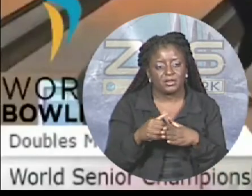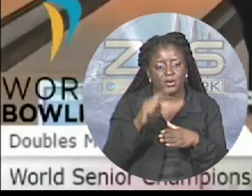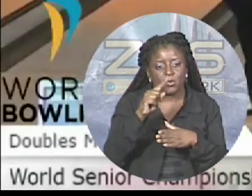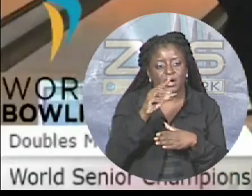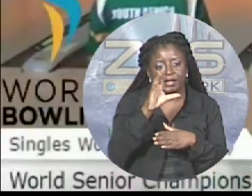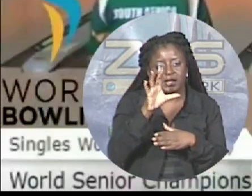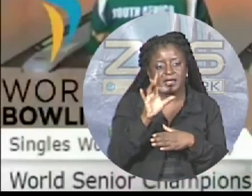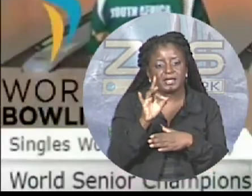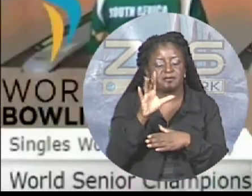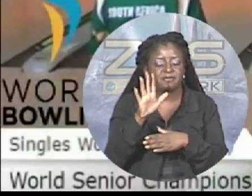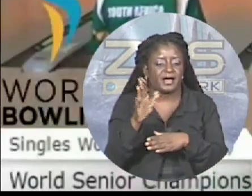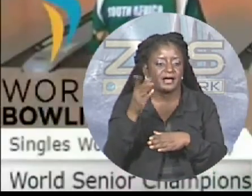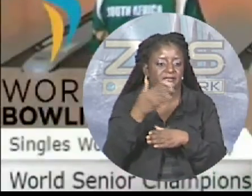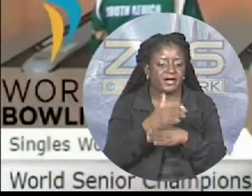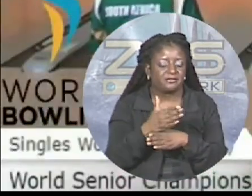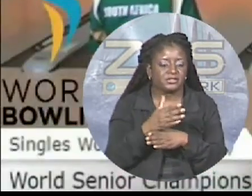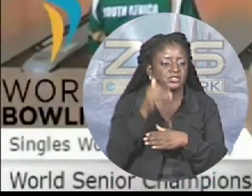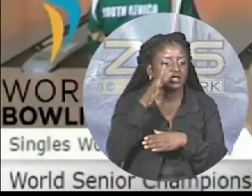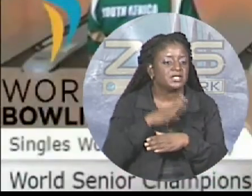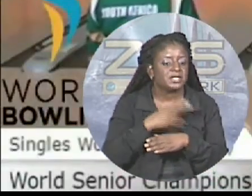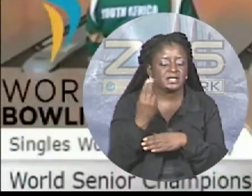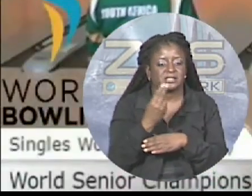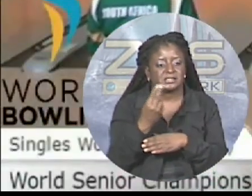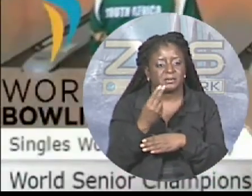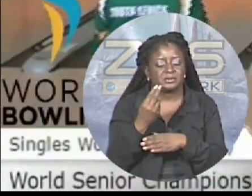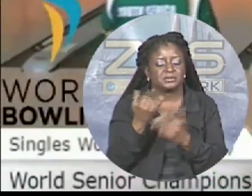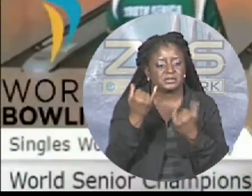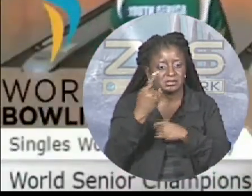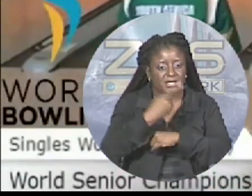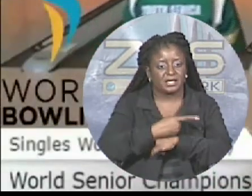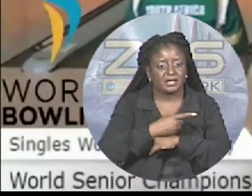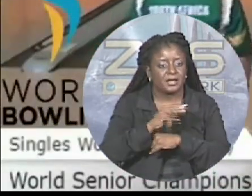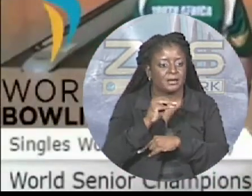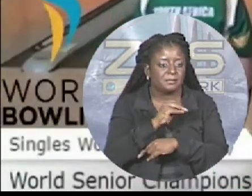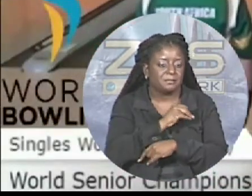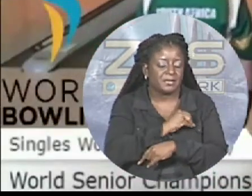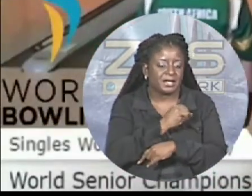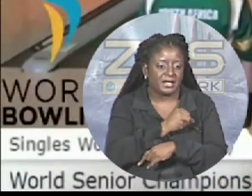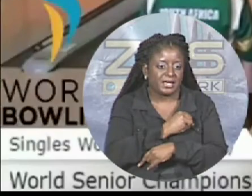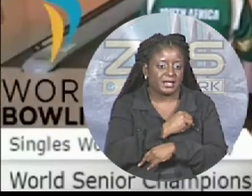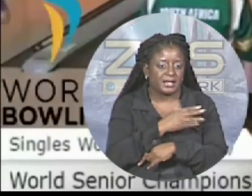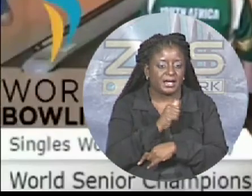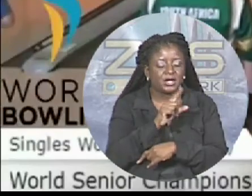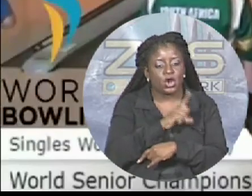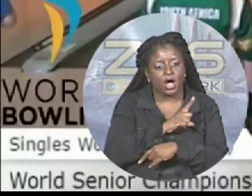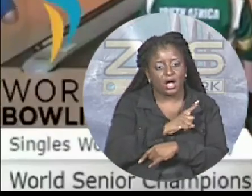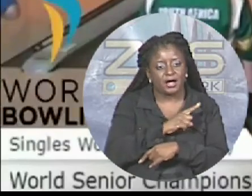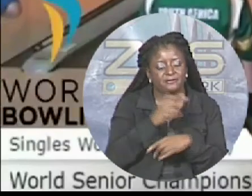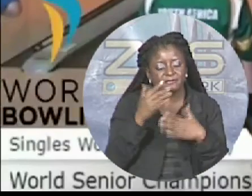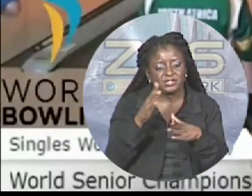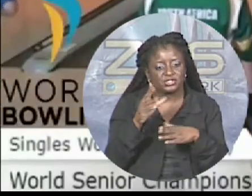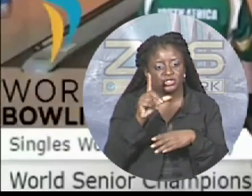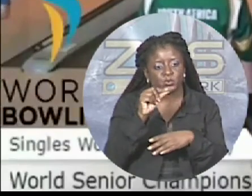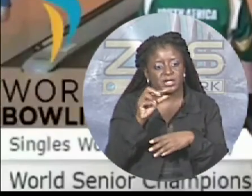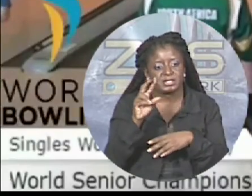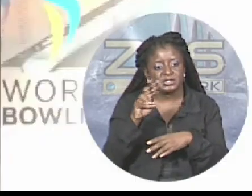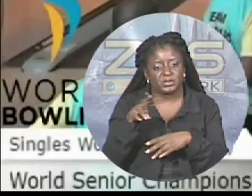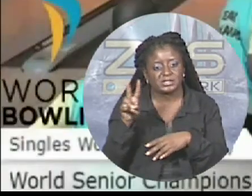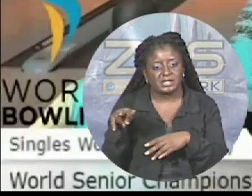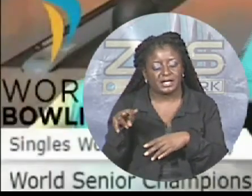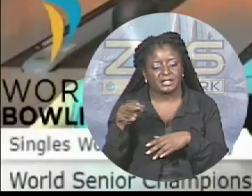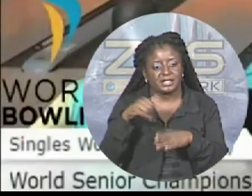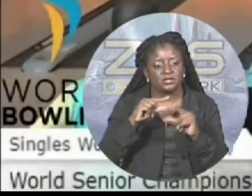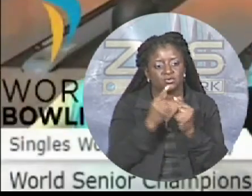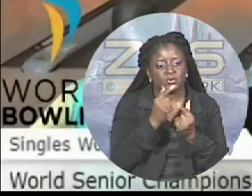185 average. Ladies doubles also on the lanes today. Marina McLean and Johnny Lockhart finishing 22nd in Group A